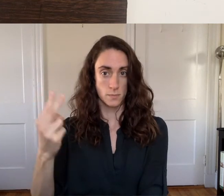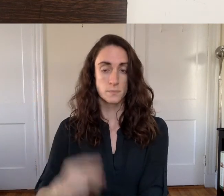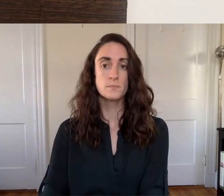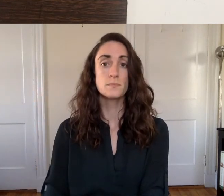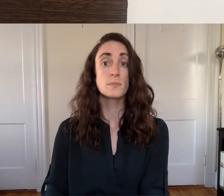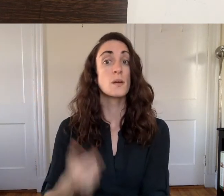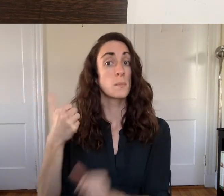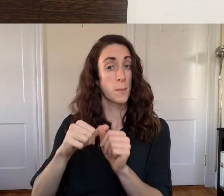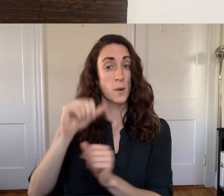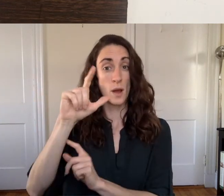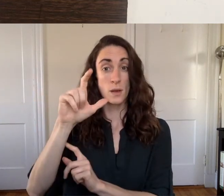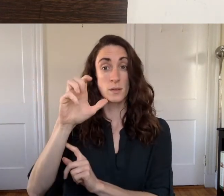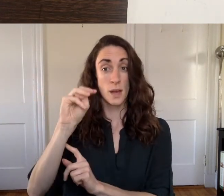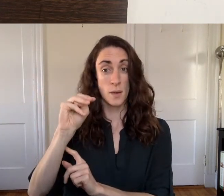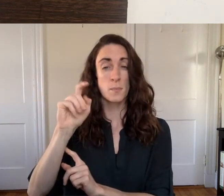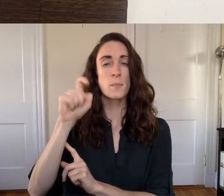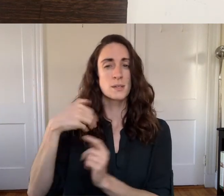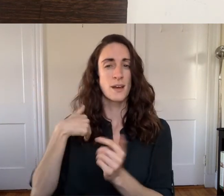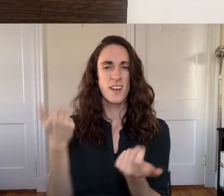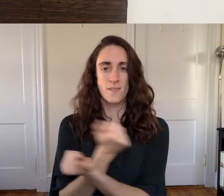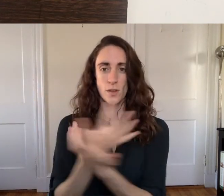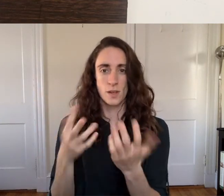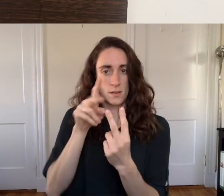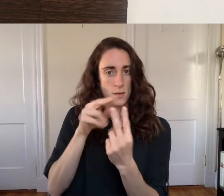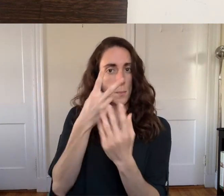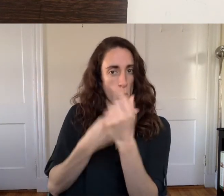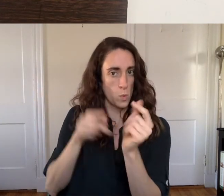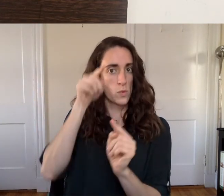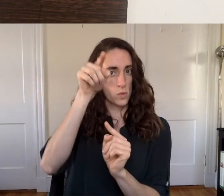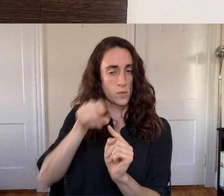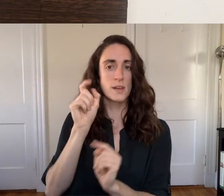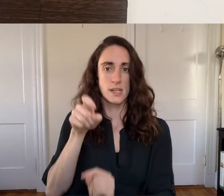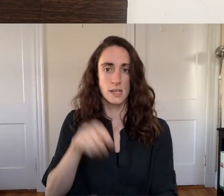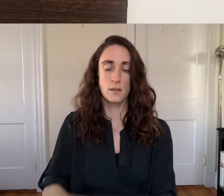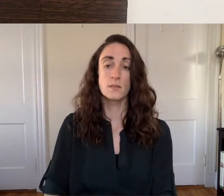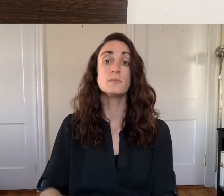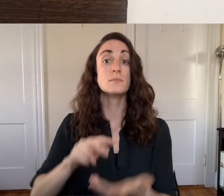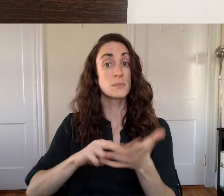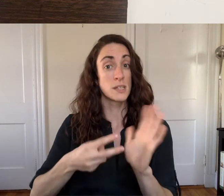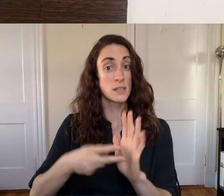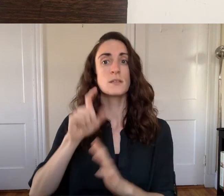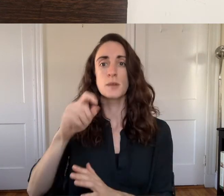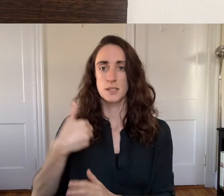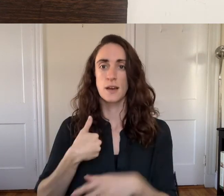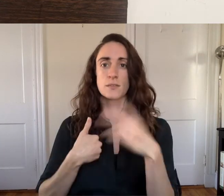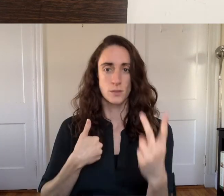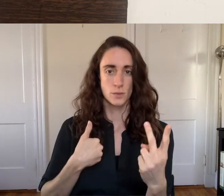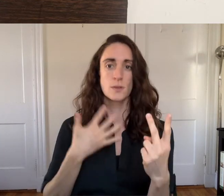5 times 7 squared. Again, we want the LCM to have enough for each of these prime